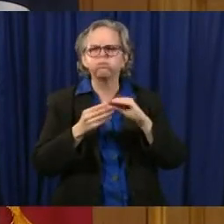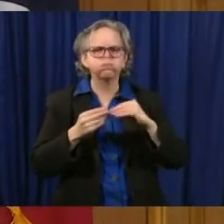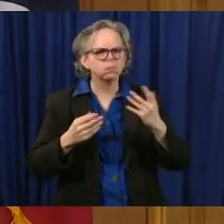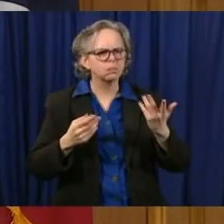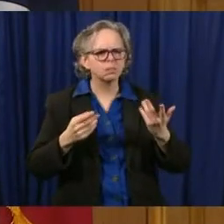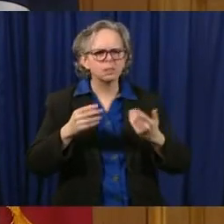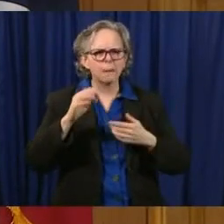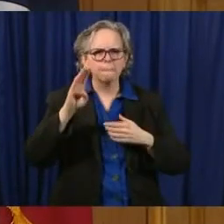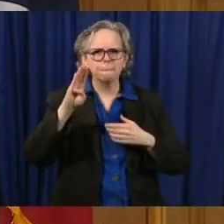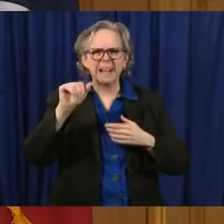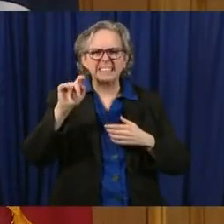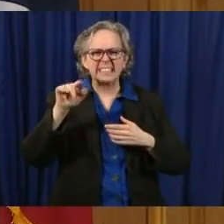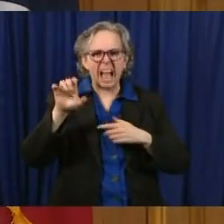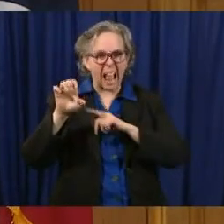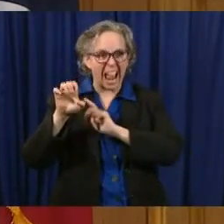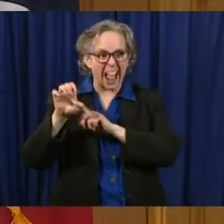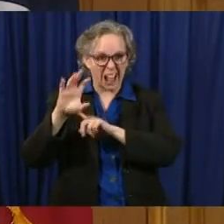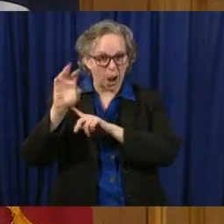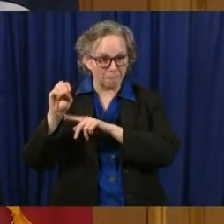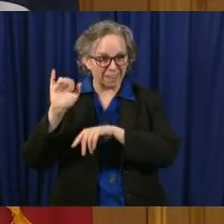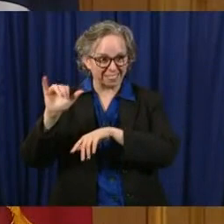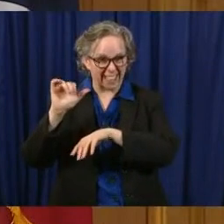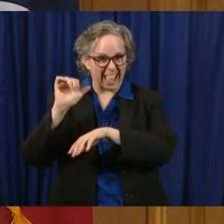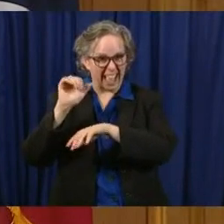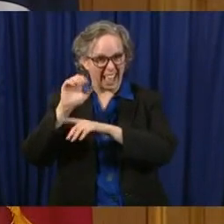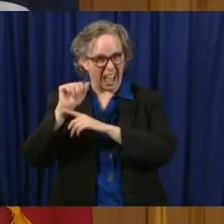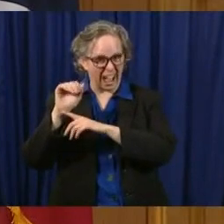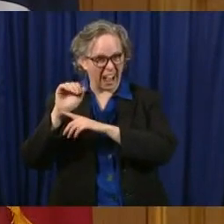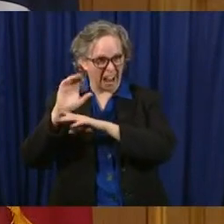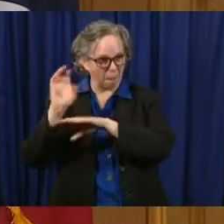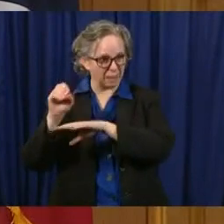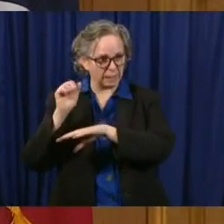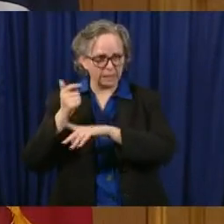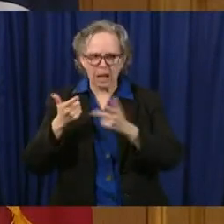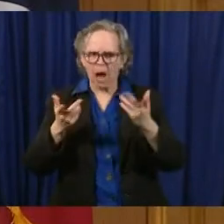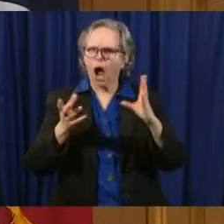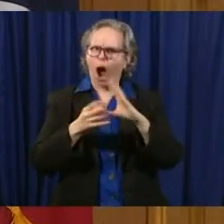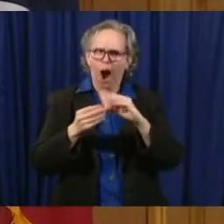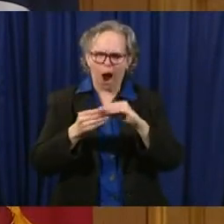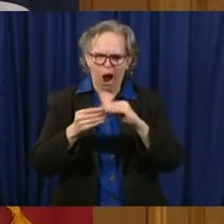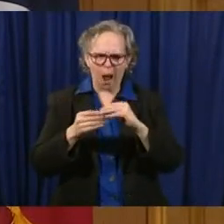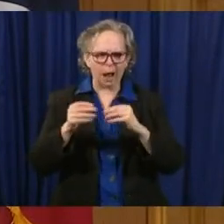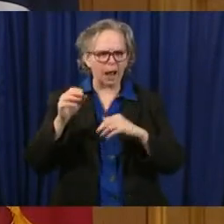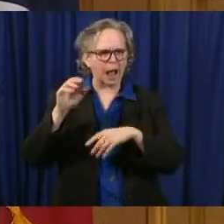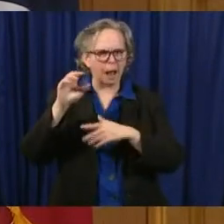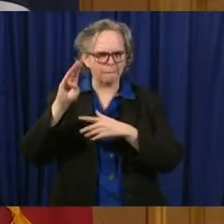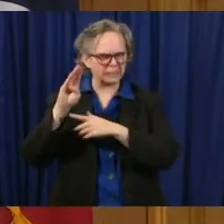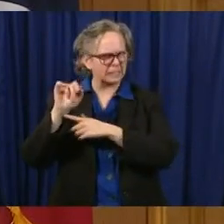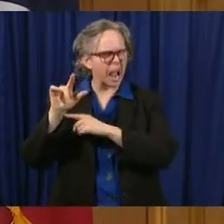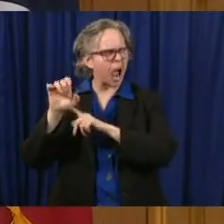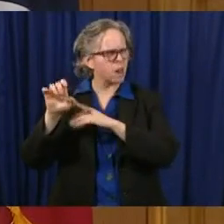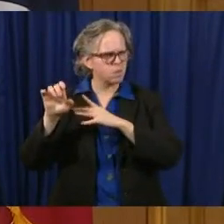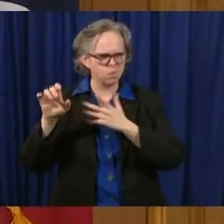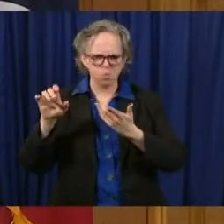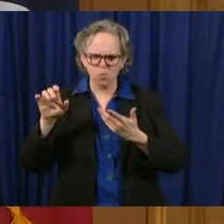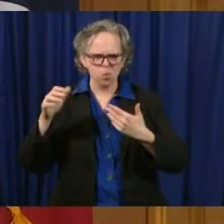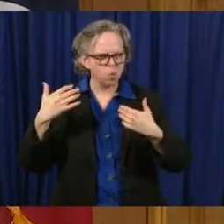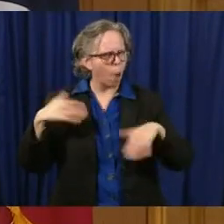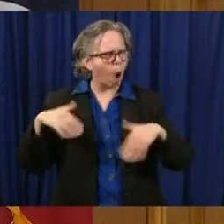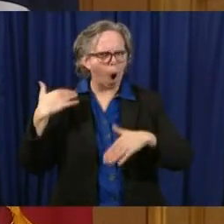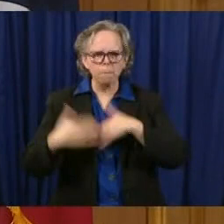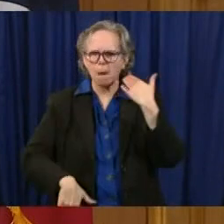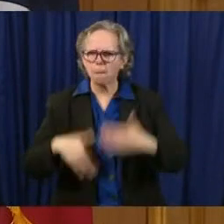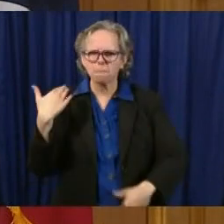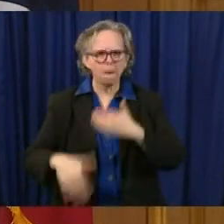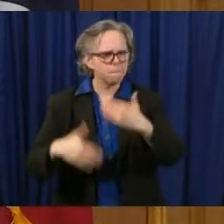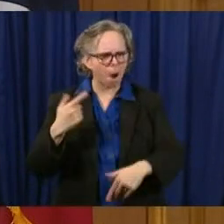Labs and the fact that Battelle is, you know, rolling out this process and these